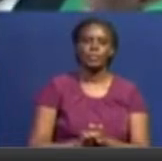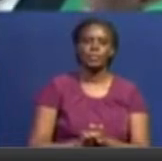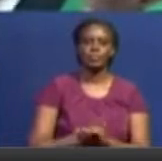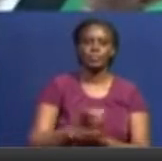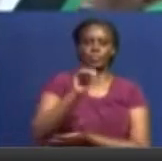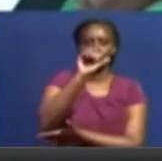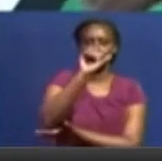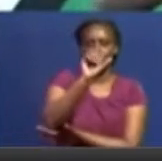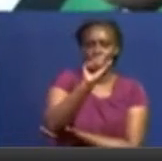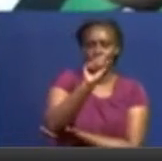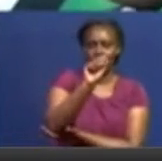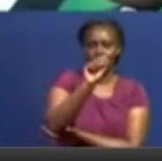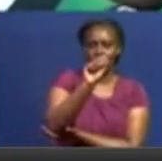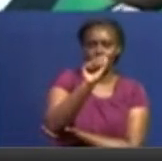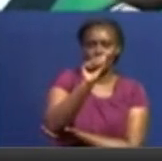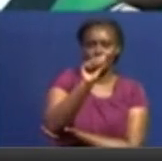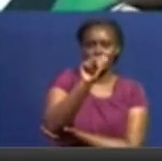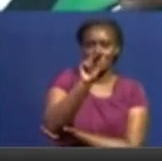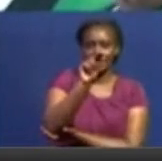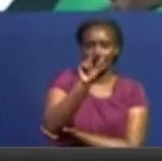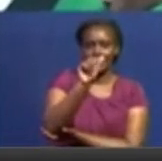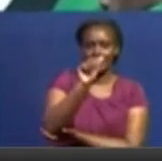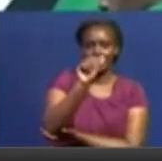Sabina Wanjiru Chege.